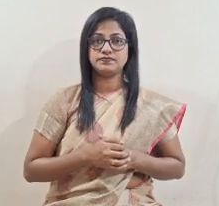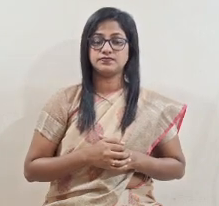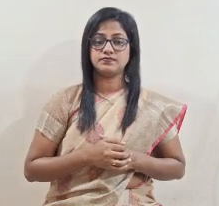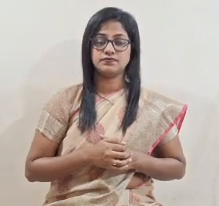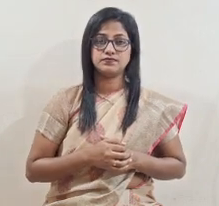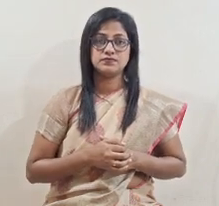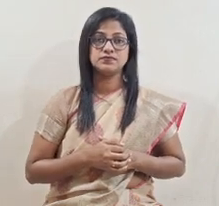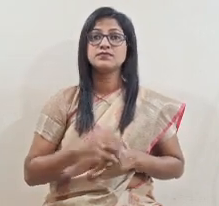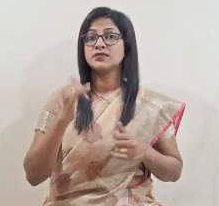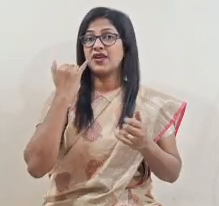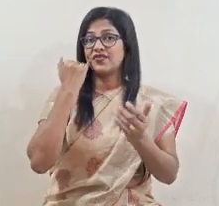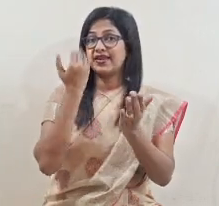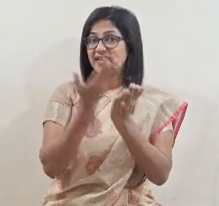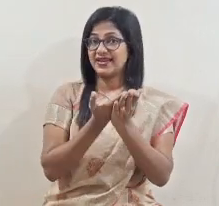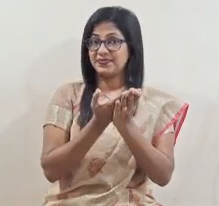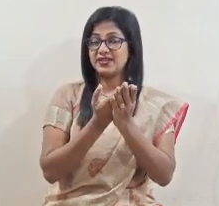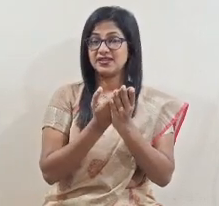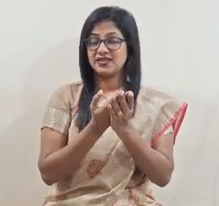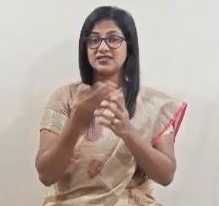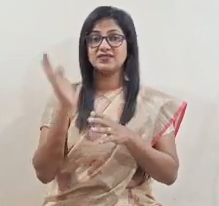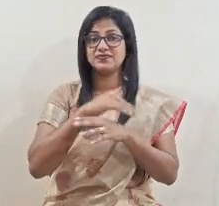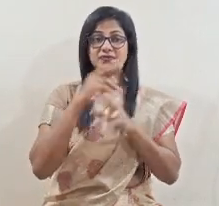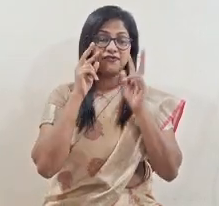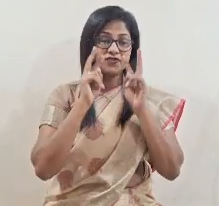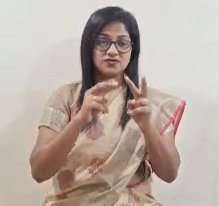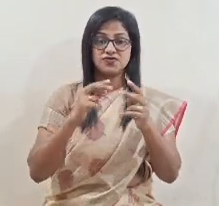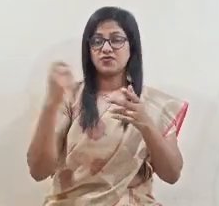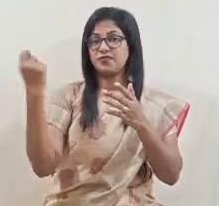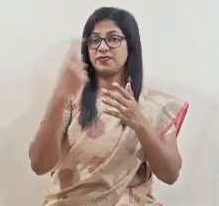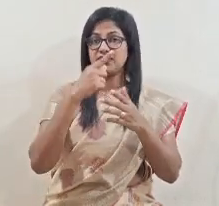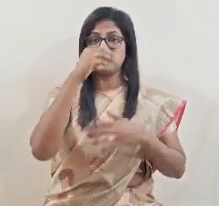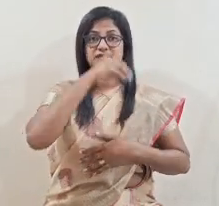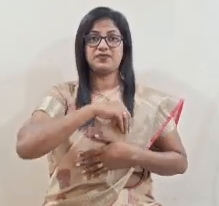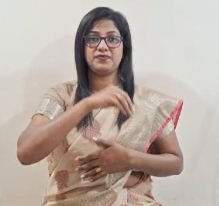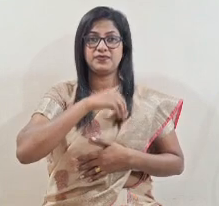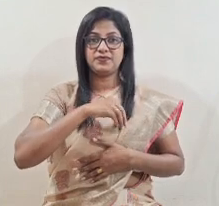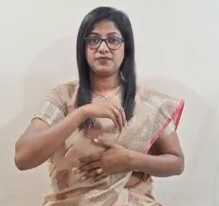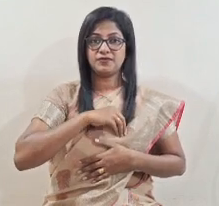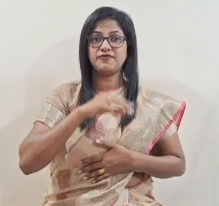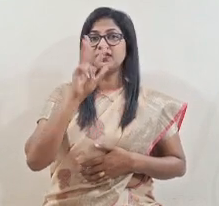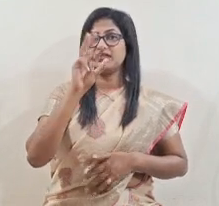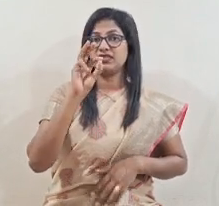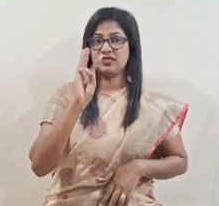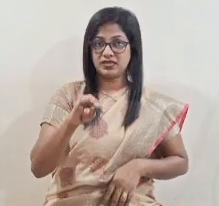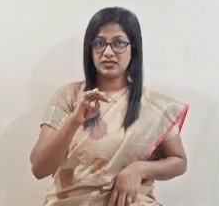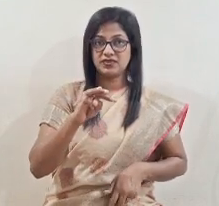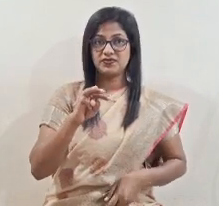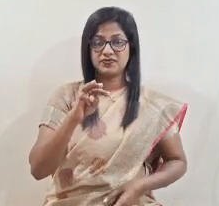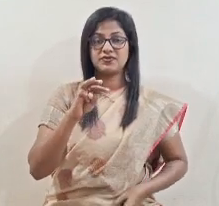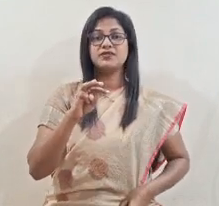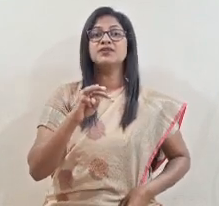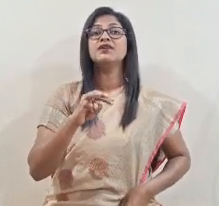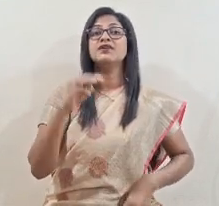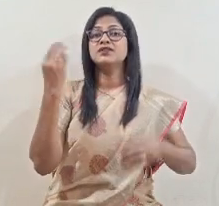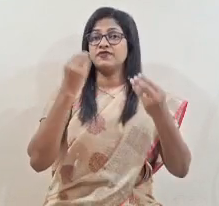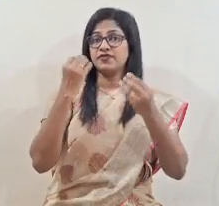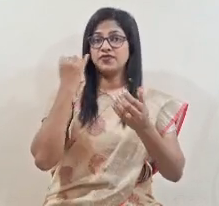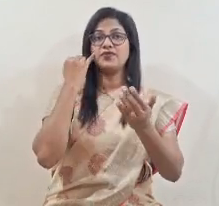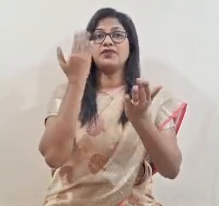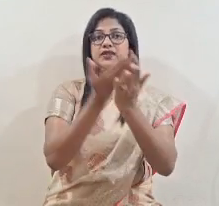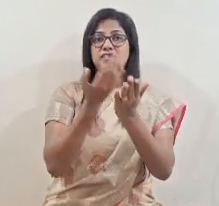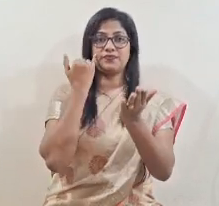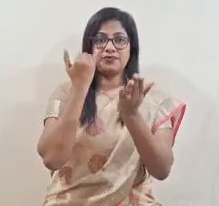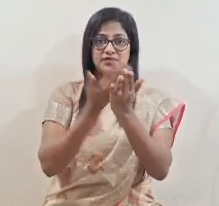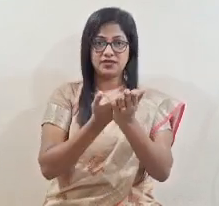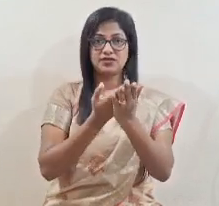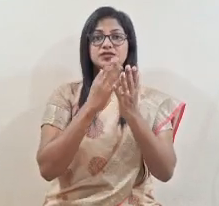So coming to the recommendations, as we saw, the monthly profit is of the operators is 30,000 rupees. So there are few recommendations